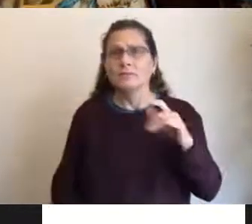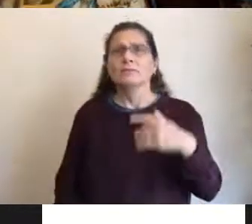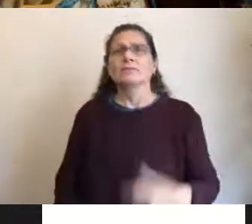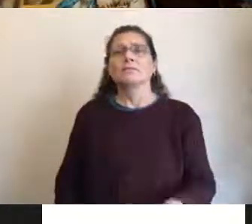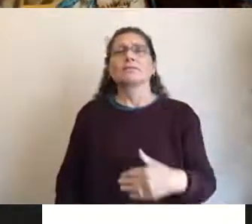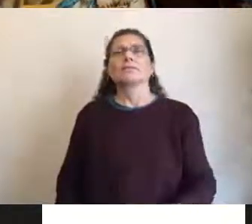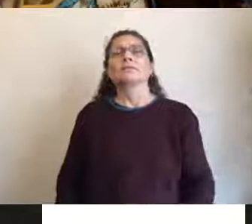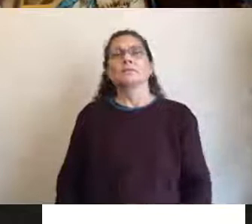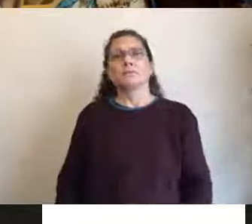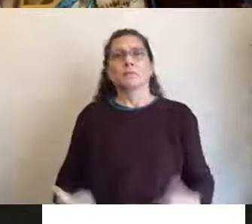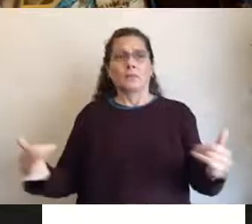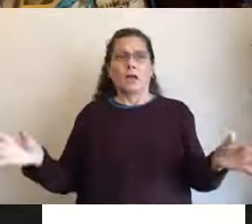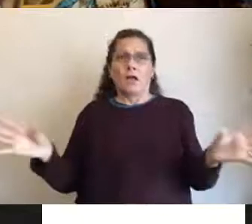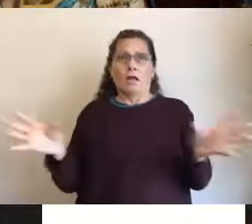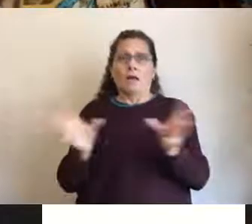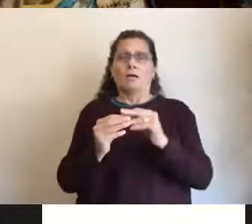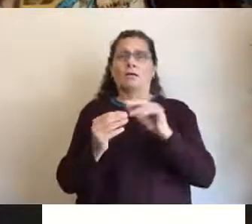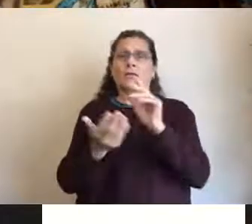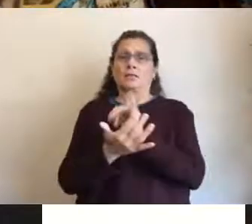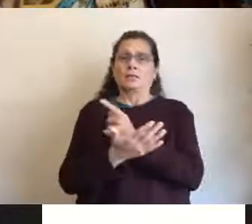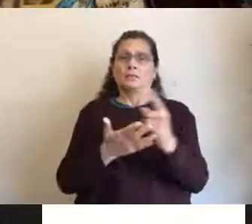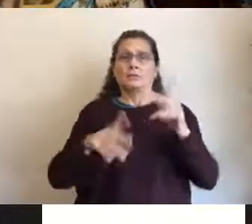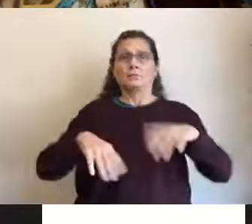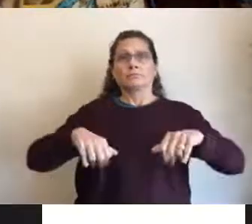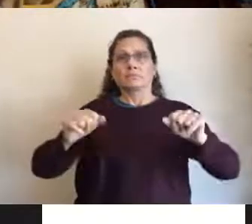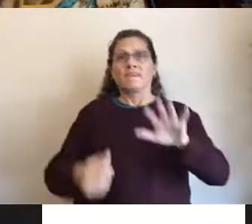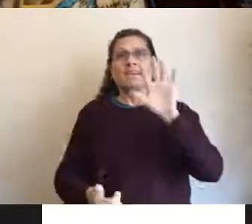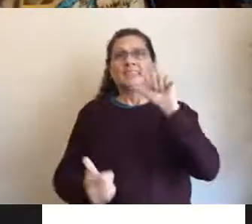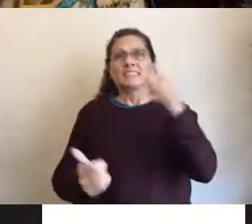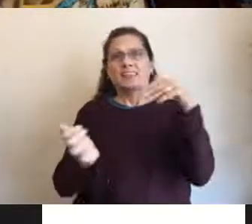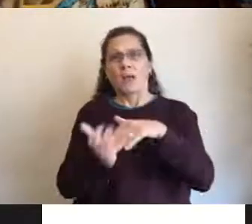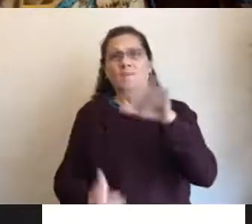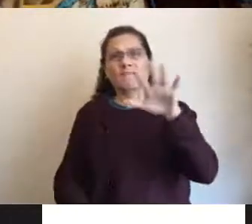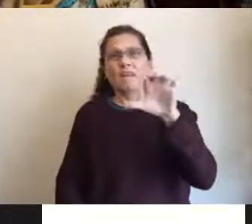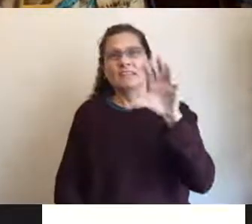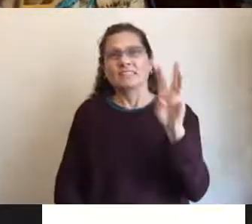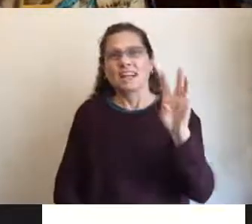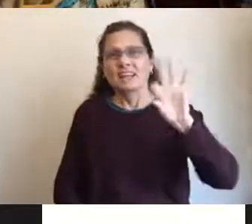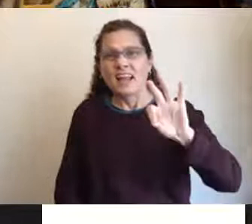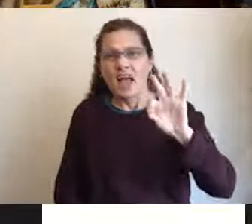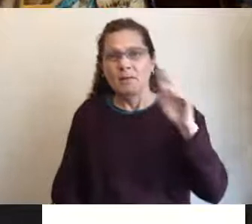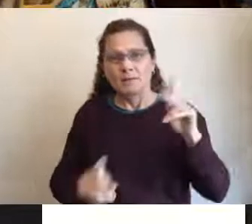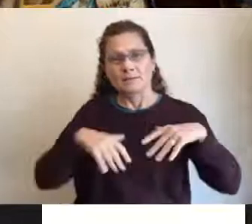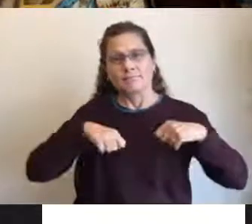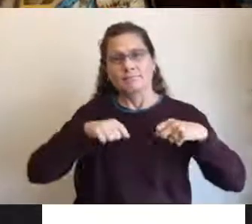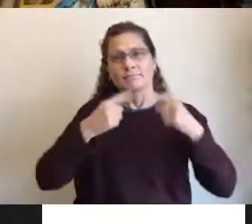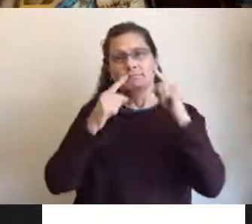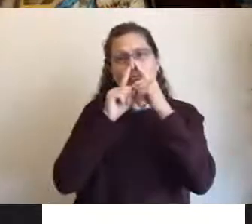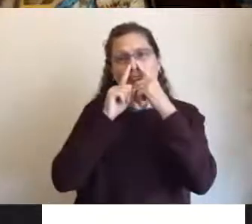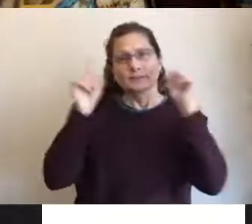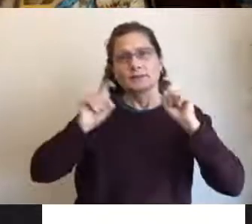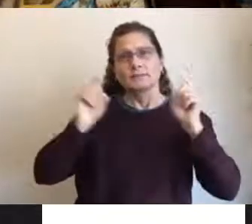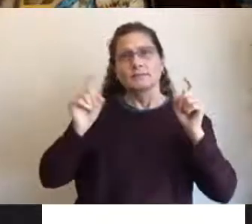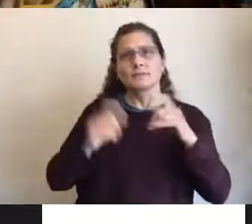10,569. So a lot of people are getting tested. Dr. Weston's going to talk about that's the good news. The good news is people are getting tested. Dr. Weston is going